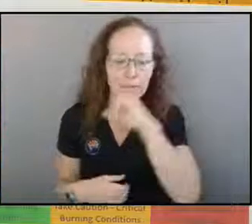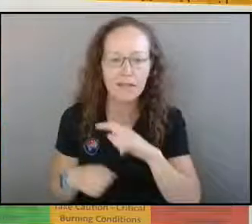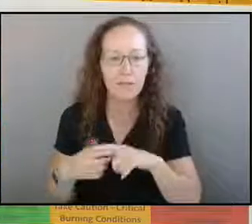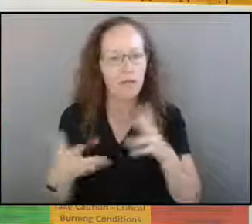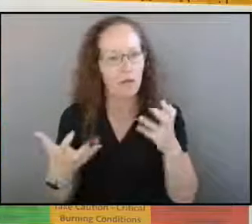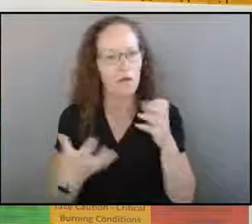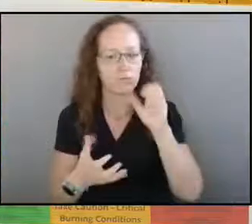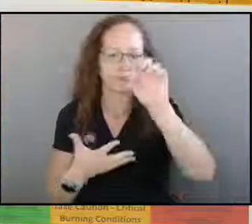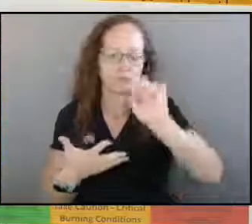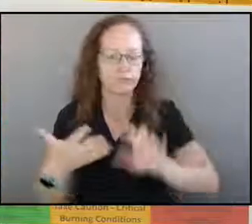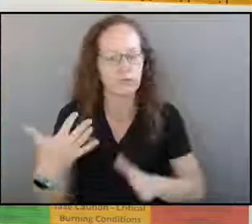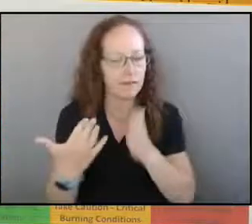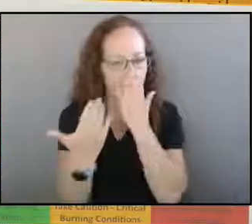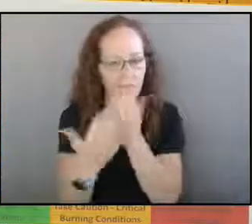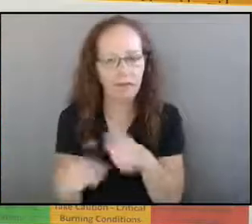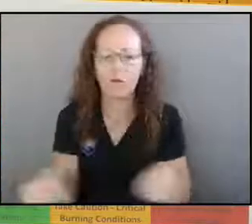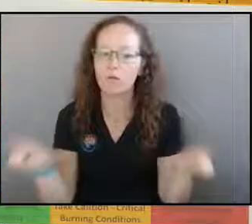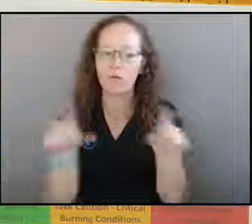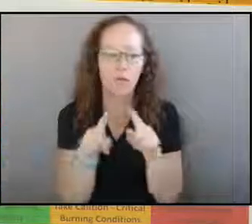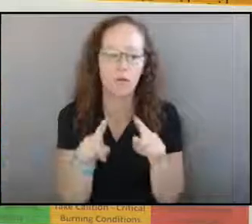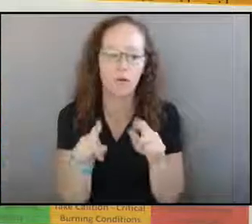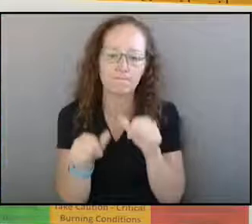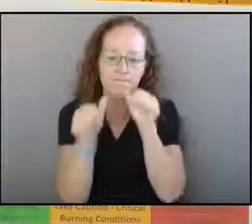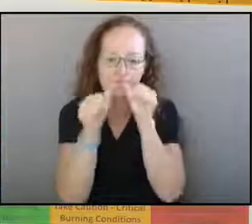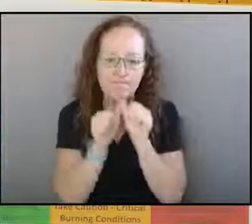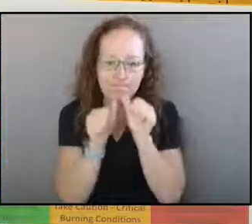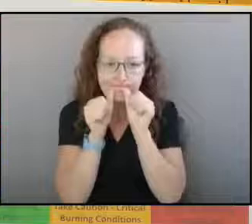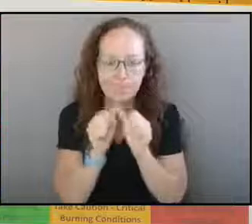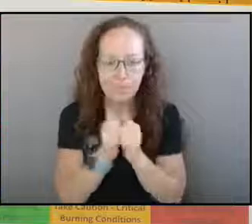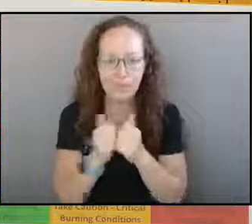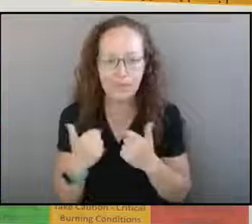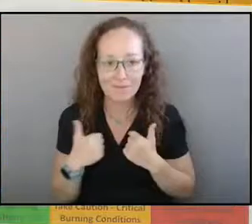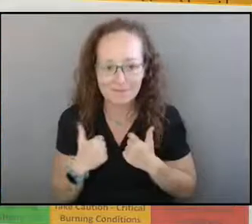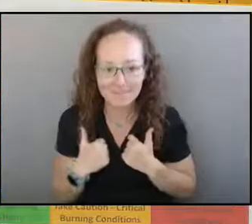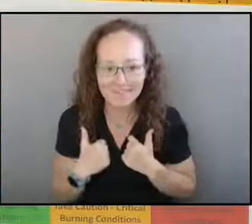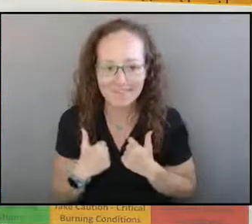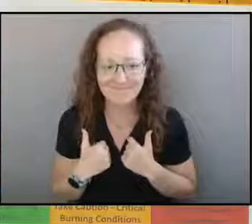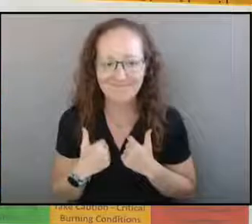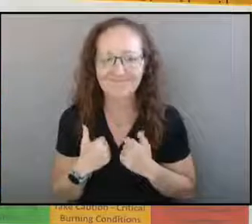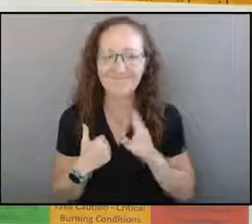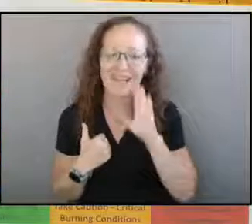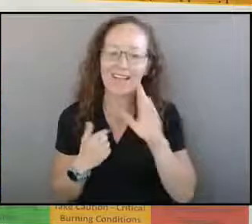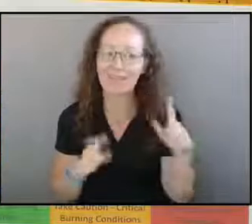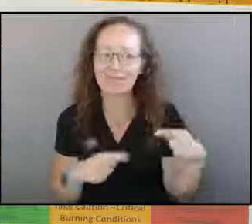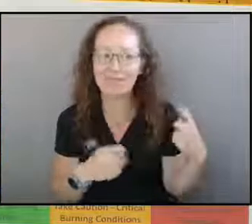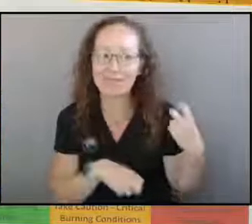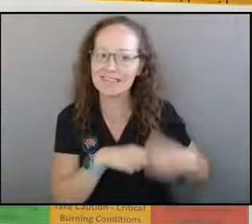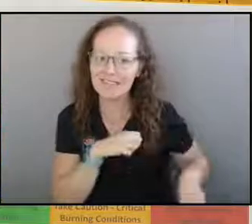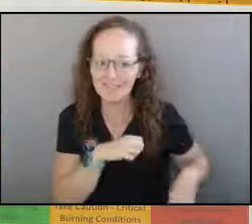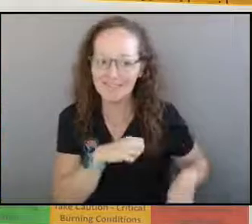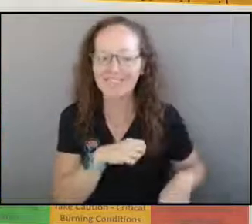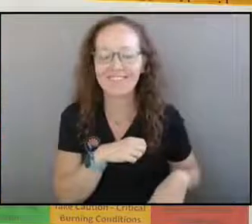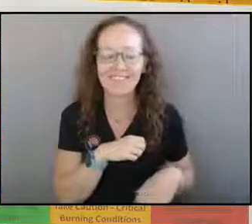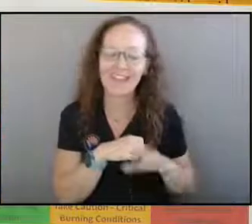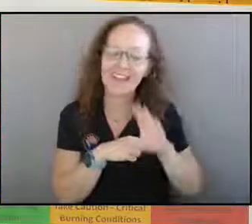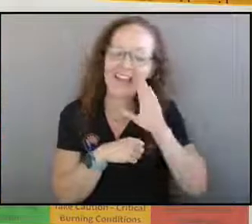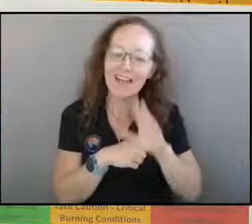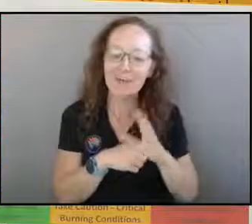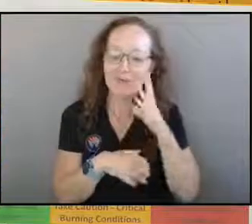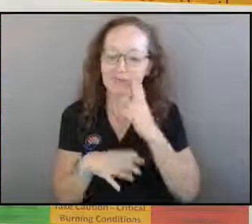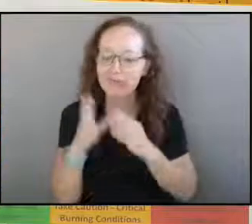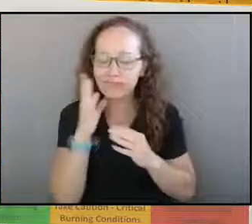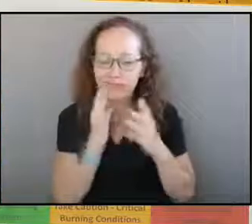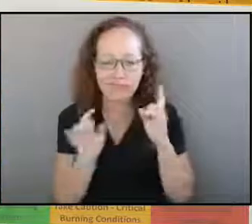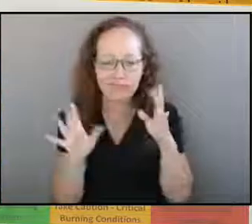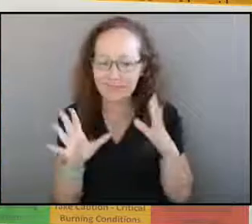there again for having the patience with me. I know it's been rough. I know we're experiencing some hard times,